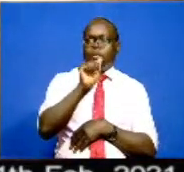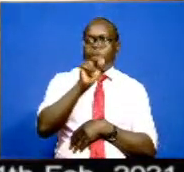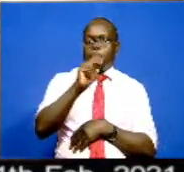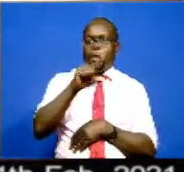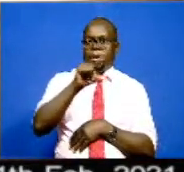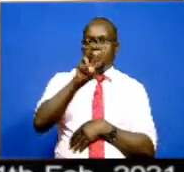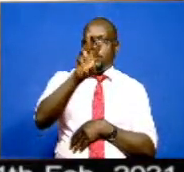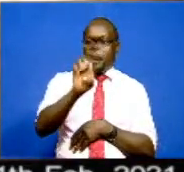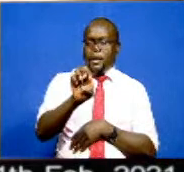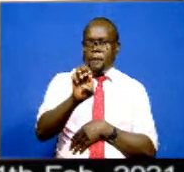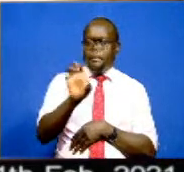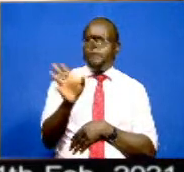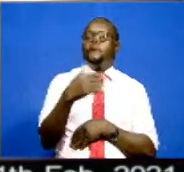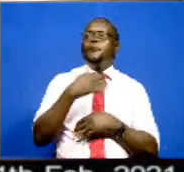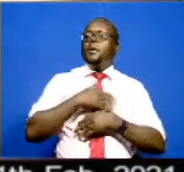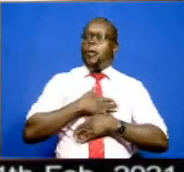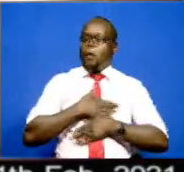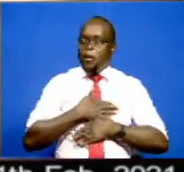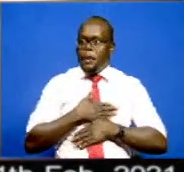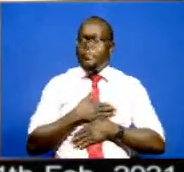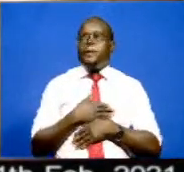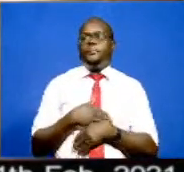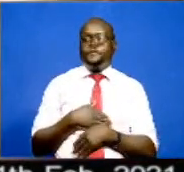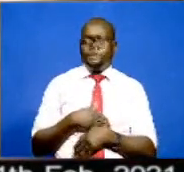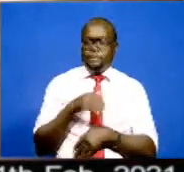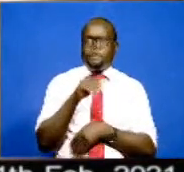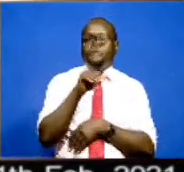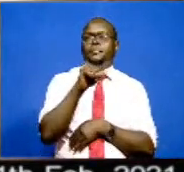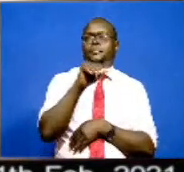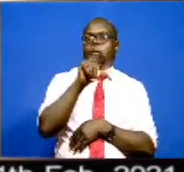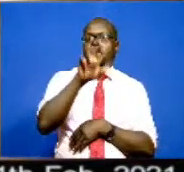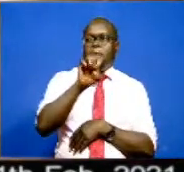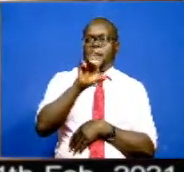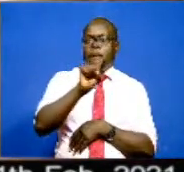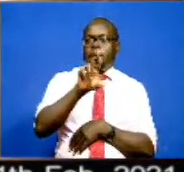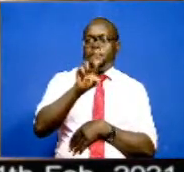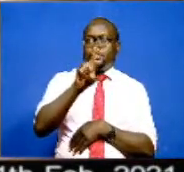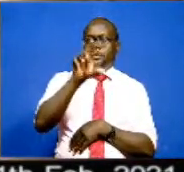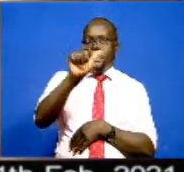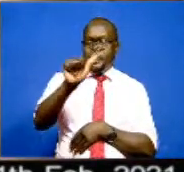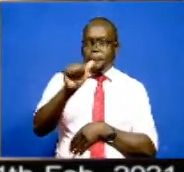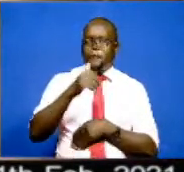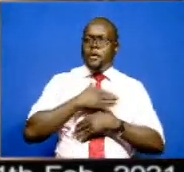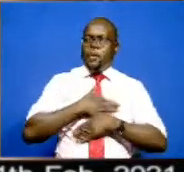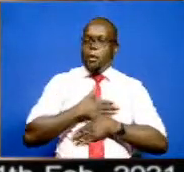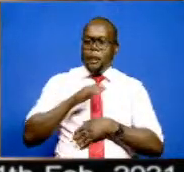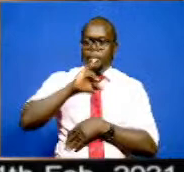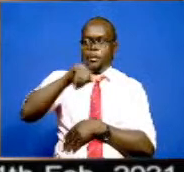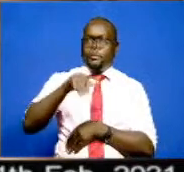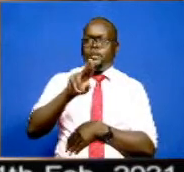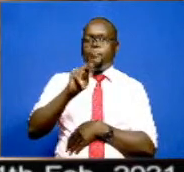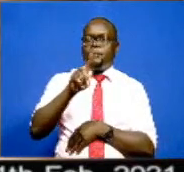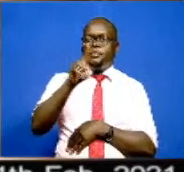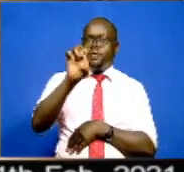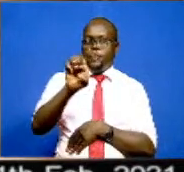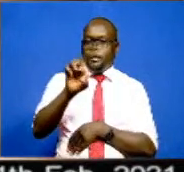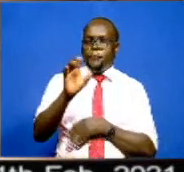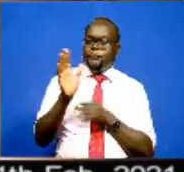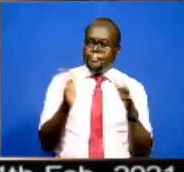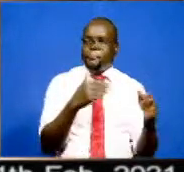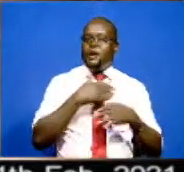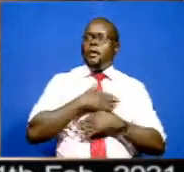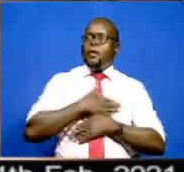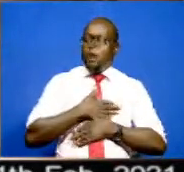MP. The Honorable Josephine Naisula Lasuda, MP. The Honorable Jude Jomo, MP. The